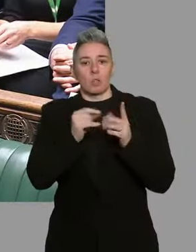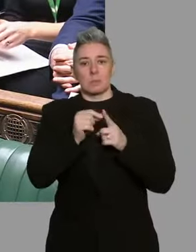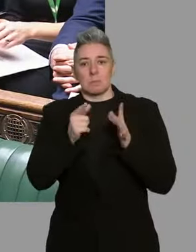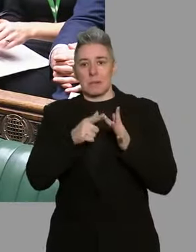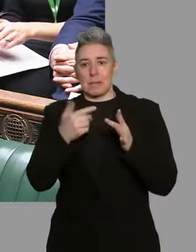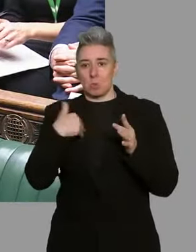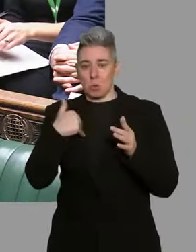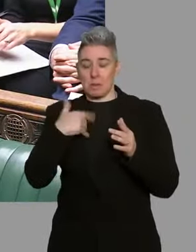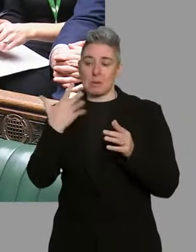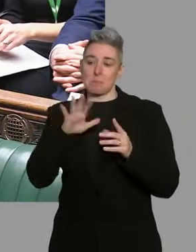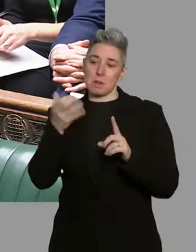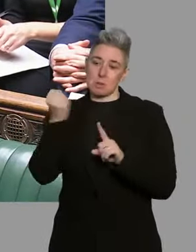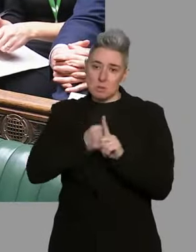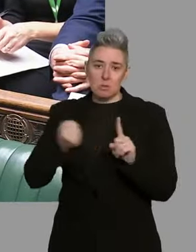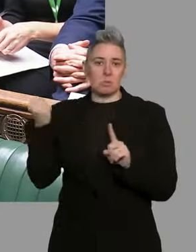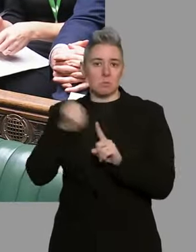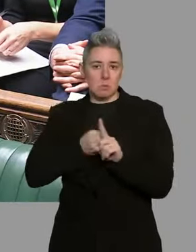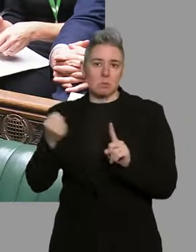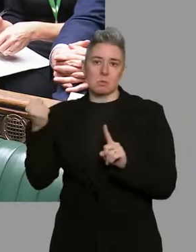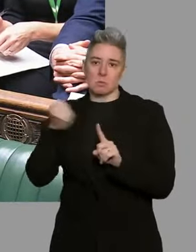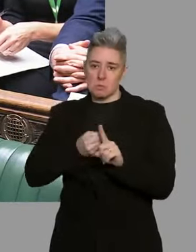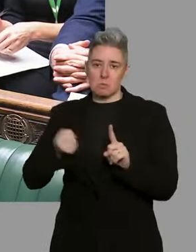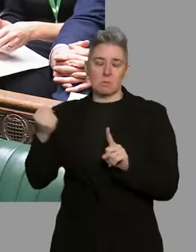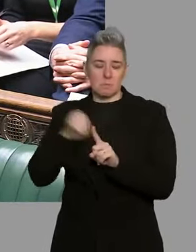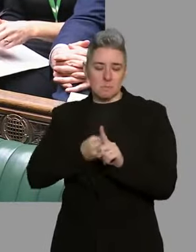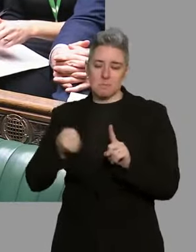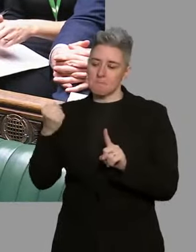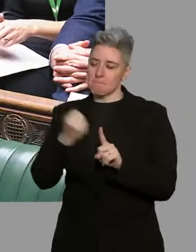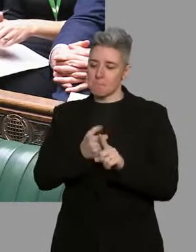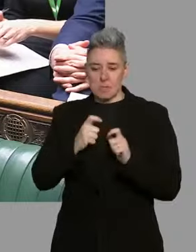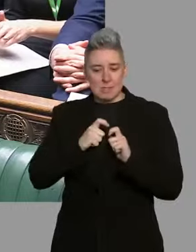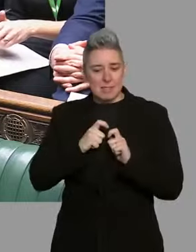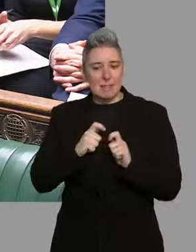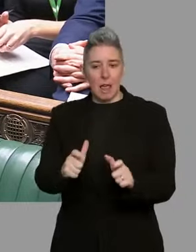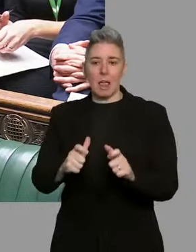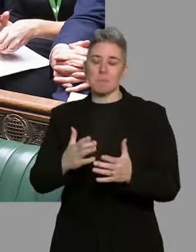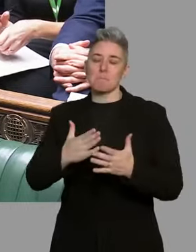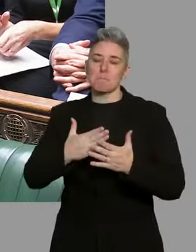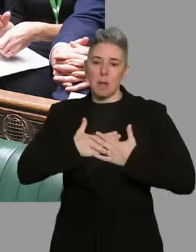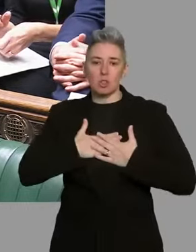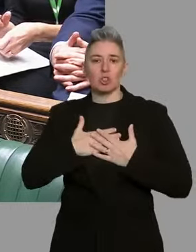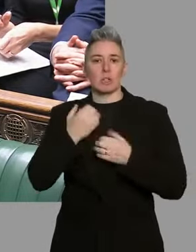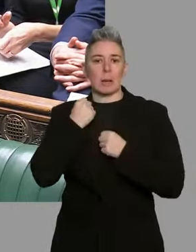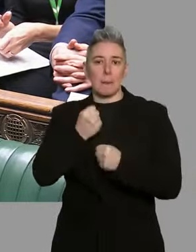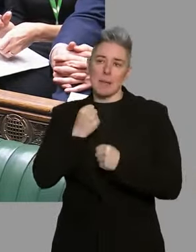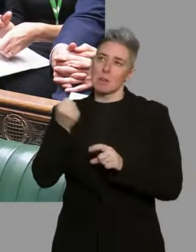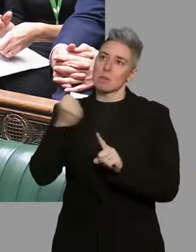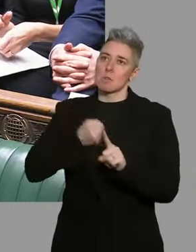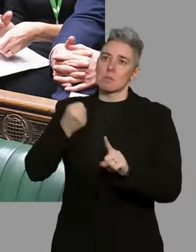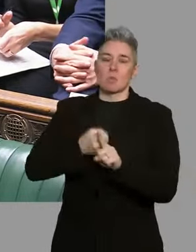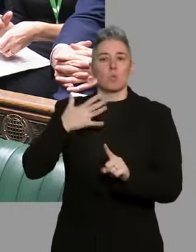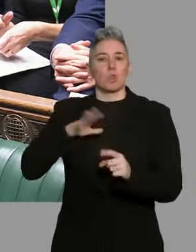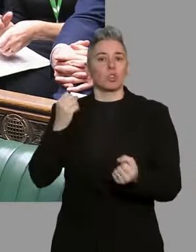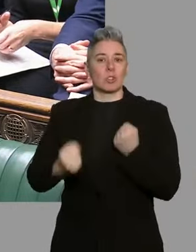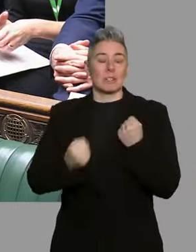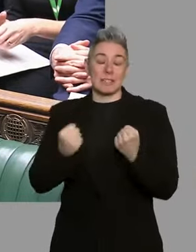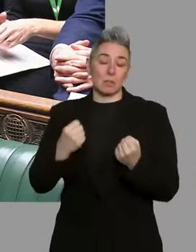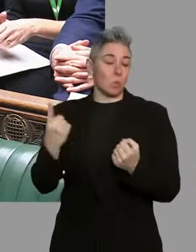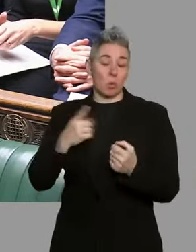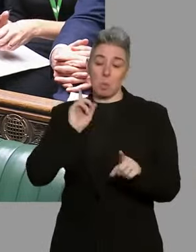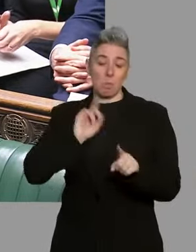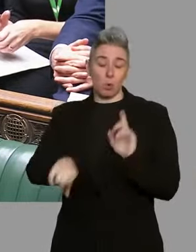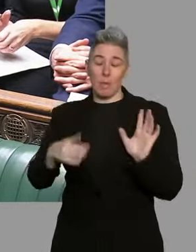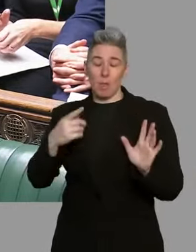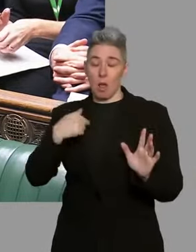passionate campaigns for justice that I can remember, year in, year out.